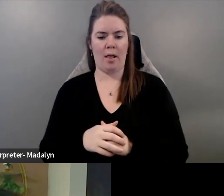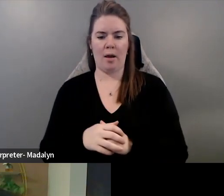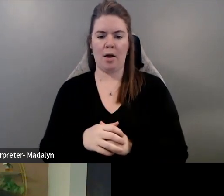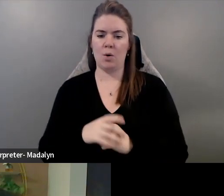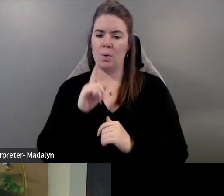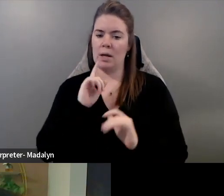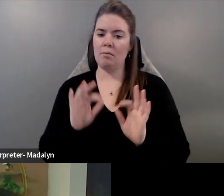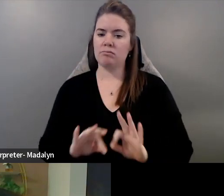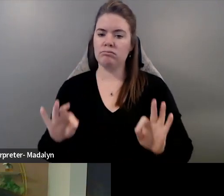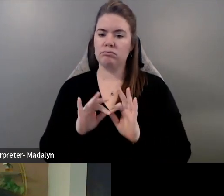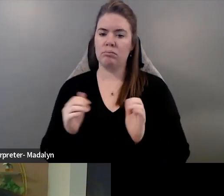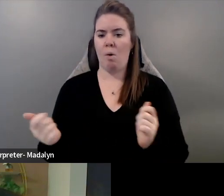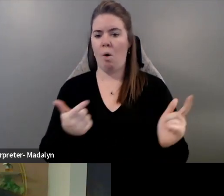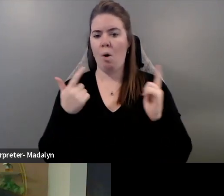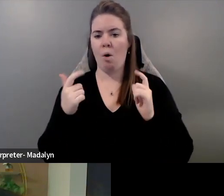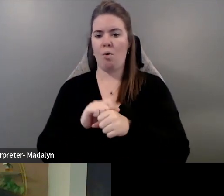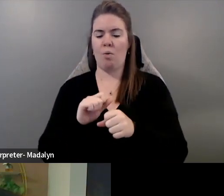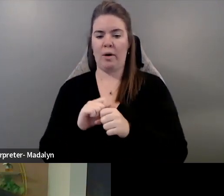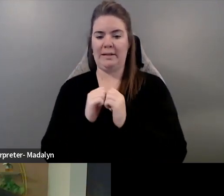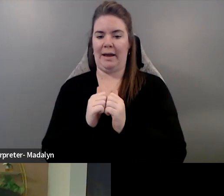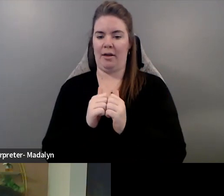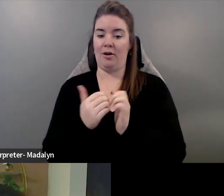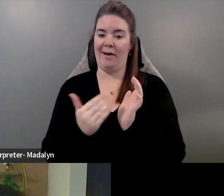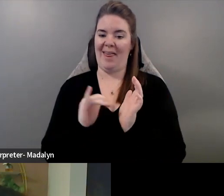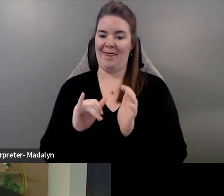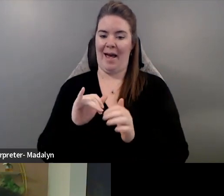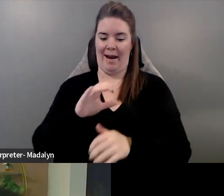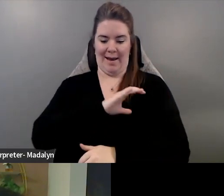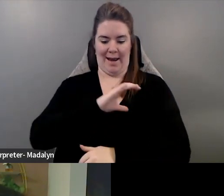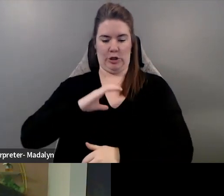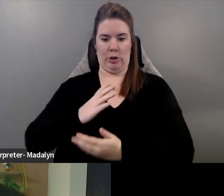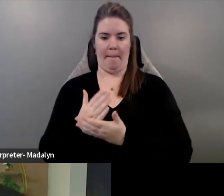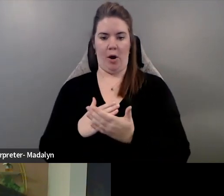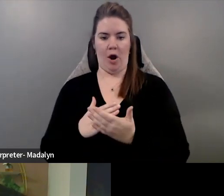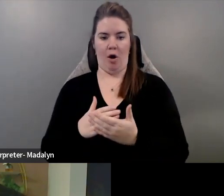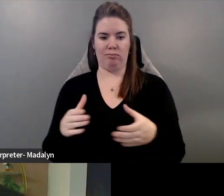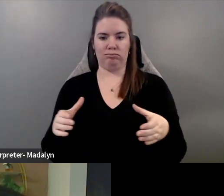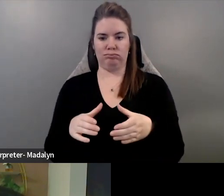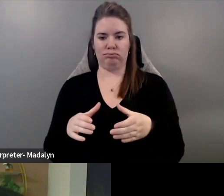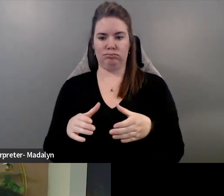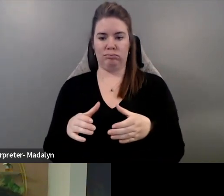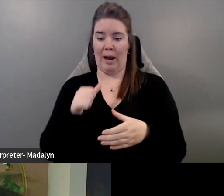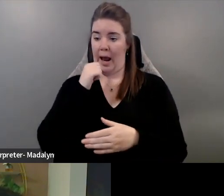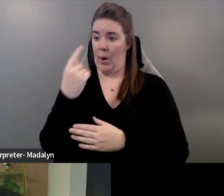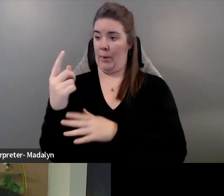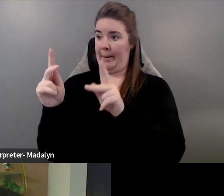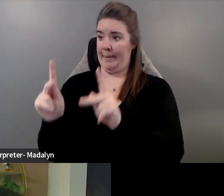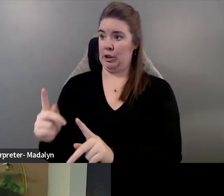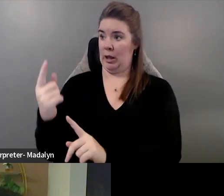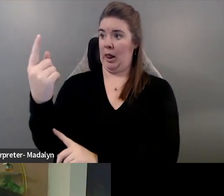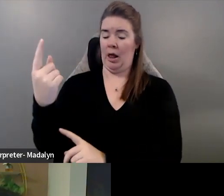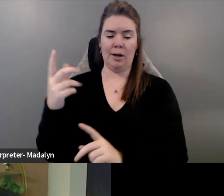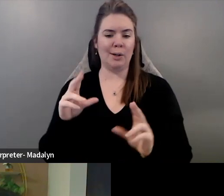that everyone's working together. Again, that's that council part, right? That's what that means. It isn't one person, it is a group of people.